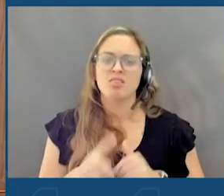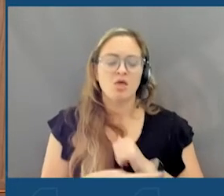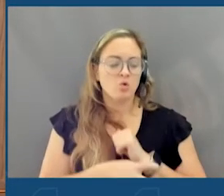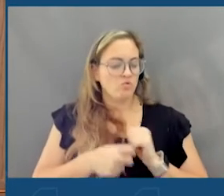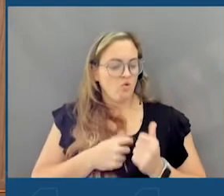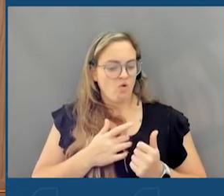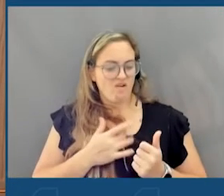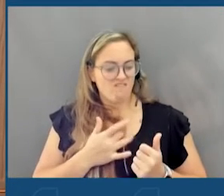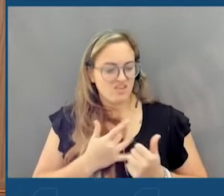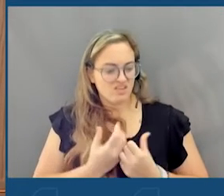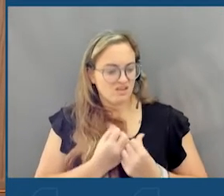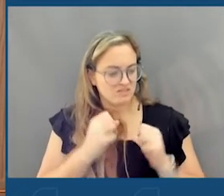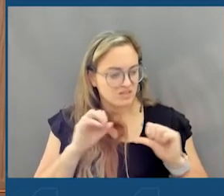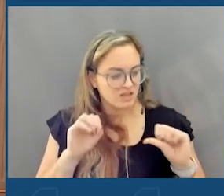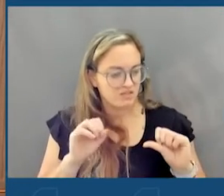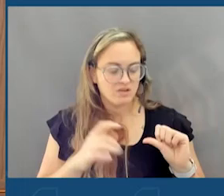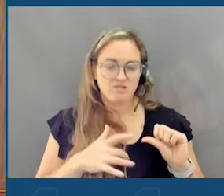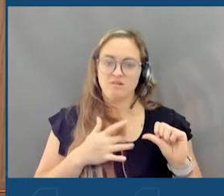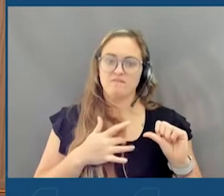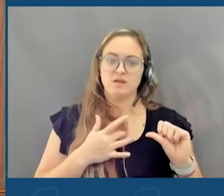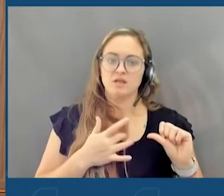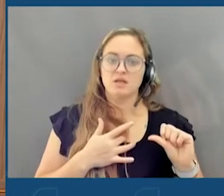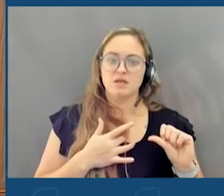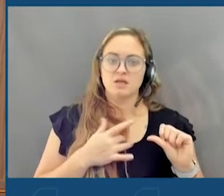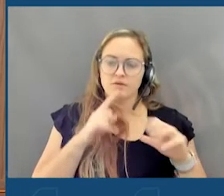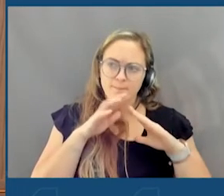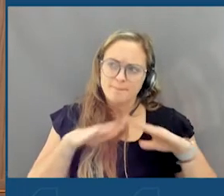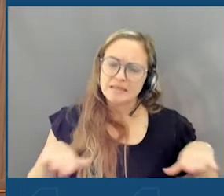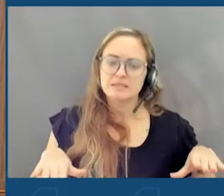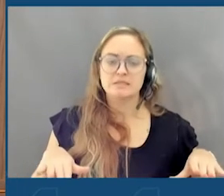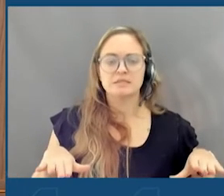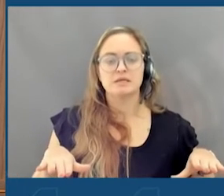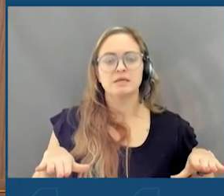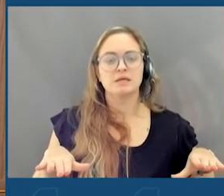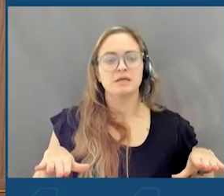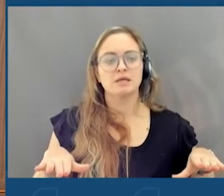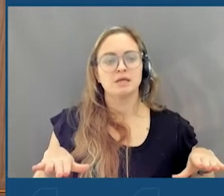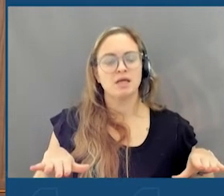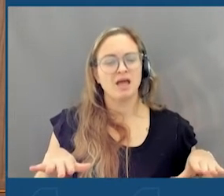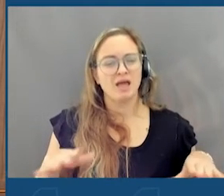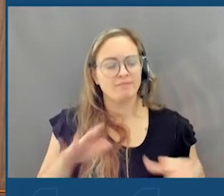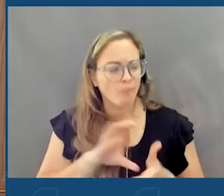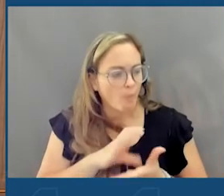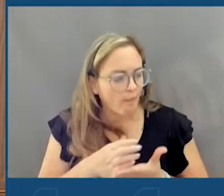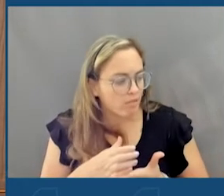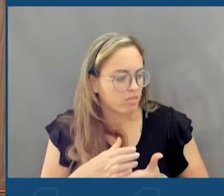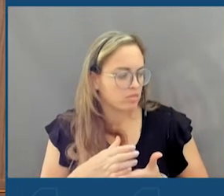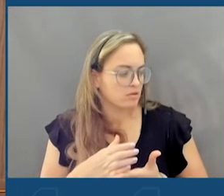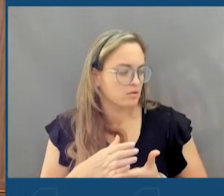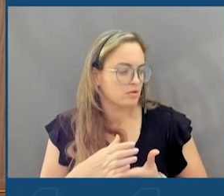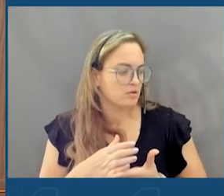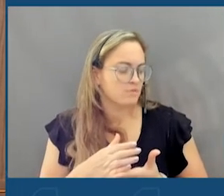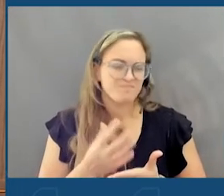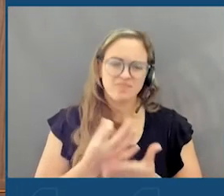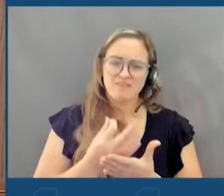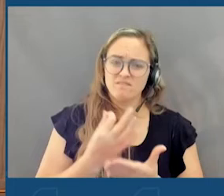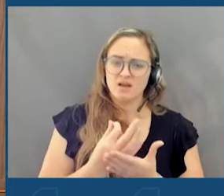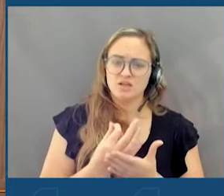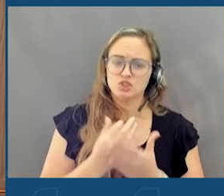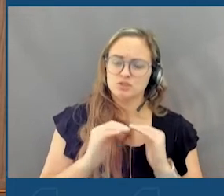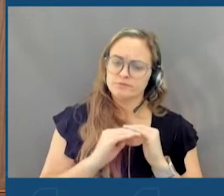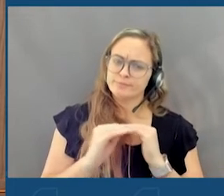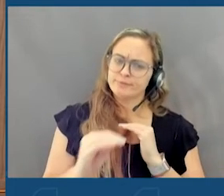security and our sense of peace and wealth and financial